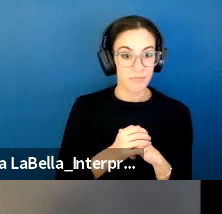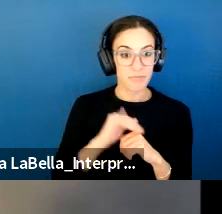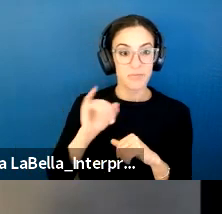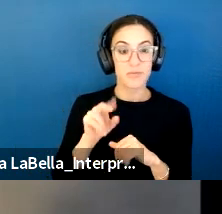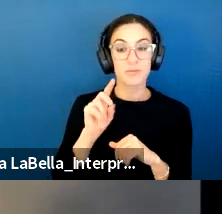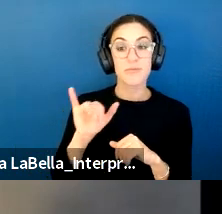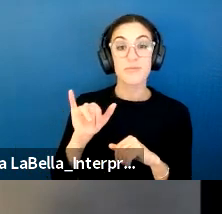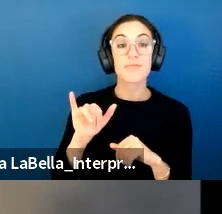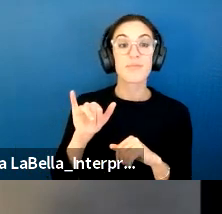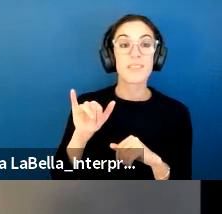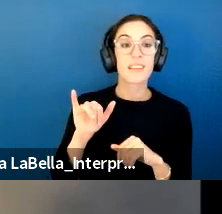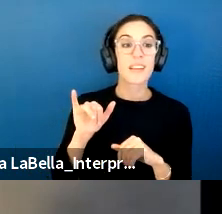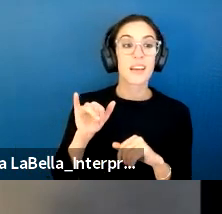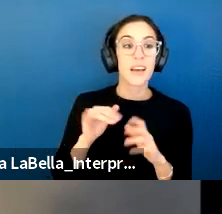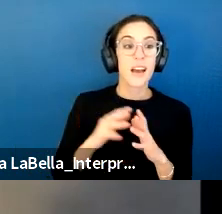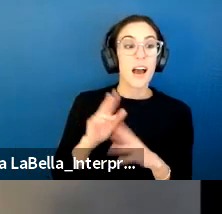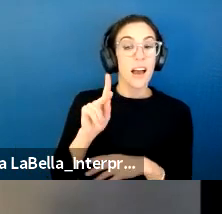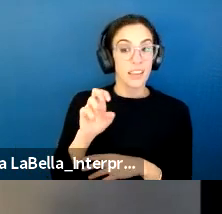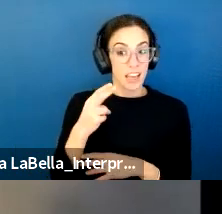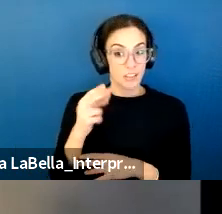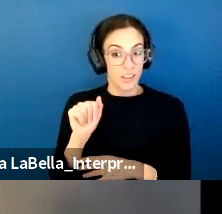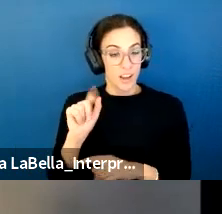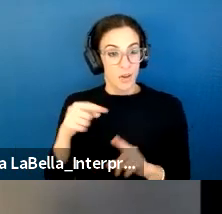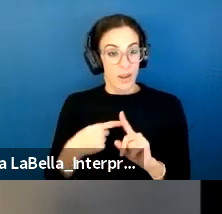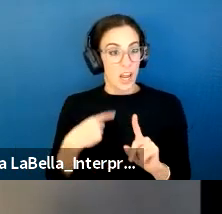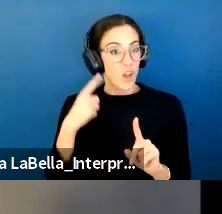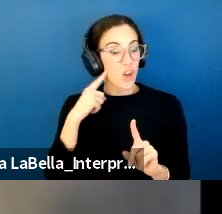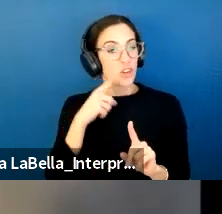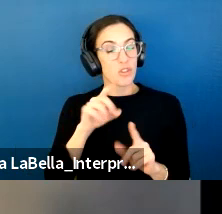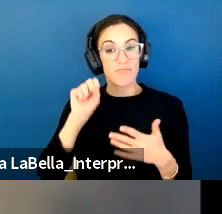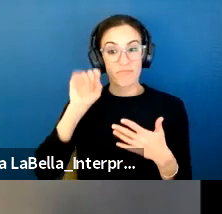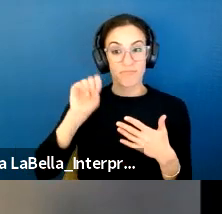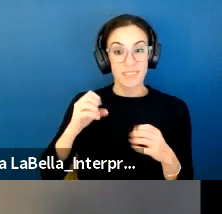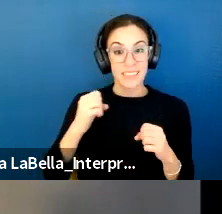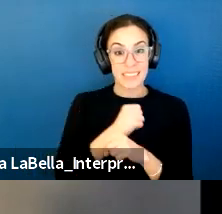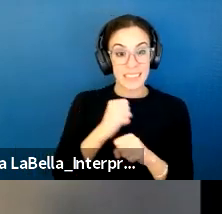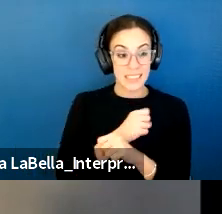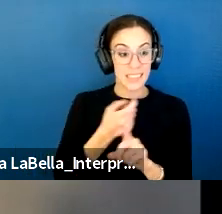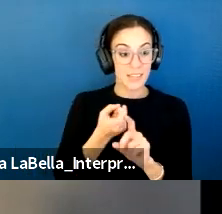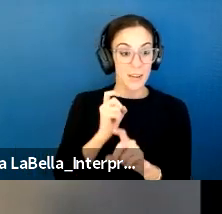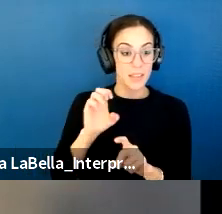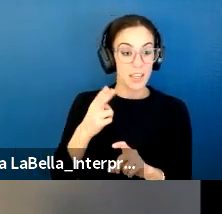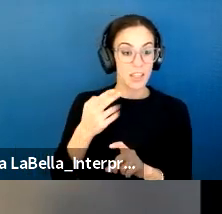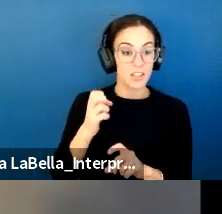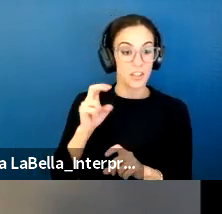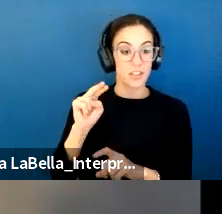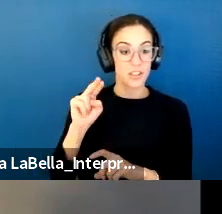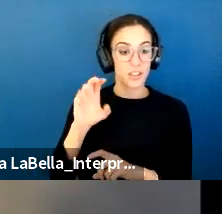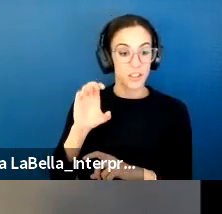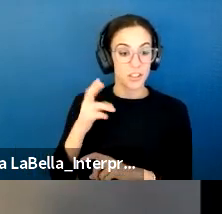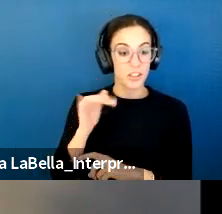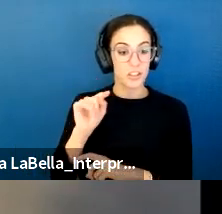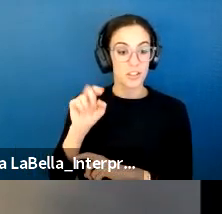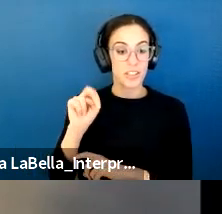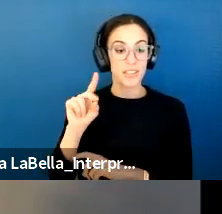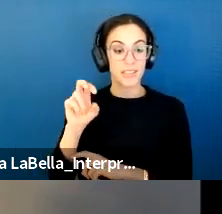Keisha, when I heard you give the statistics from the Chittenden County Correctional Facility, I